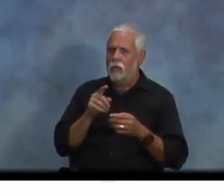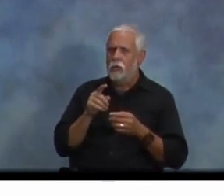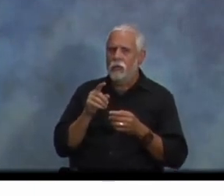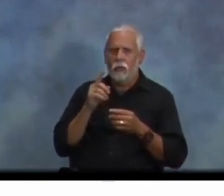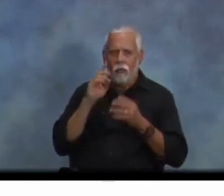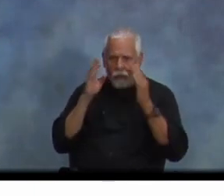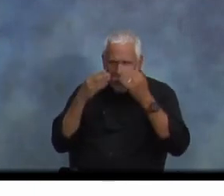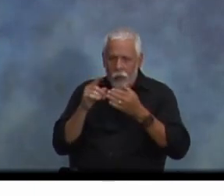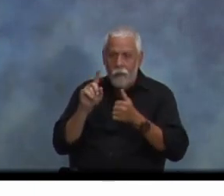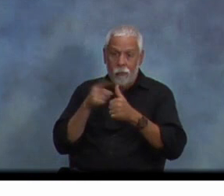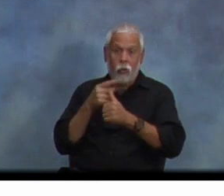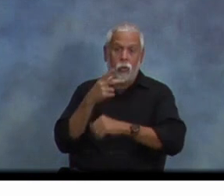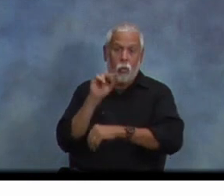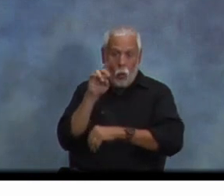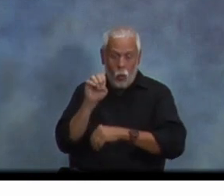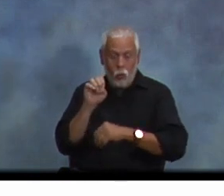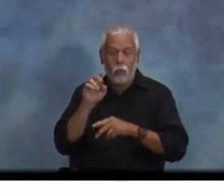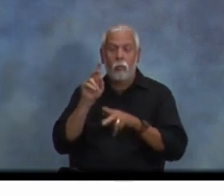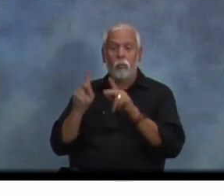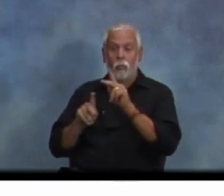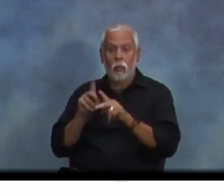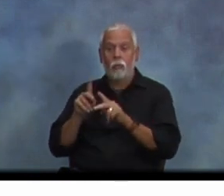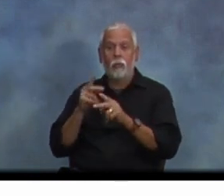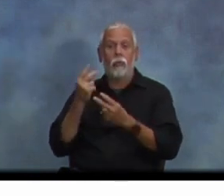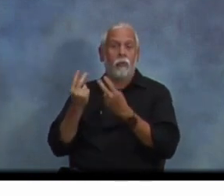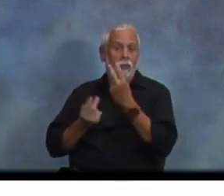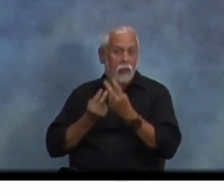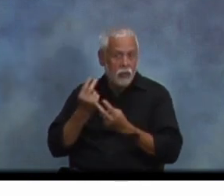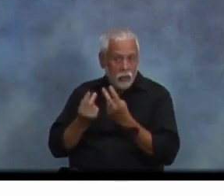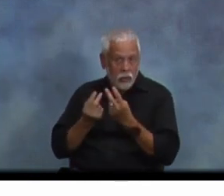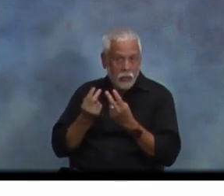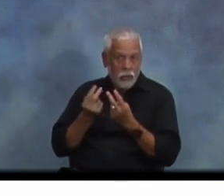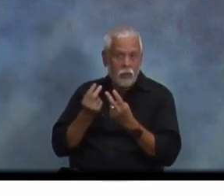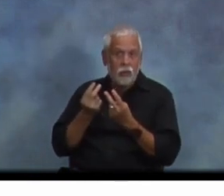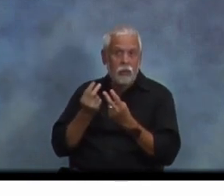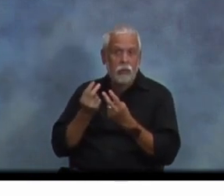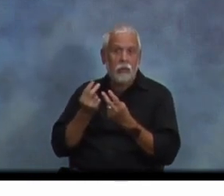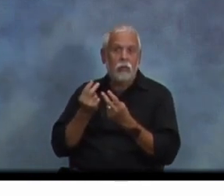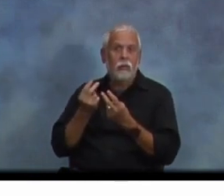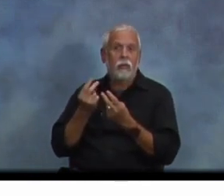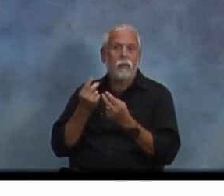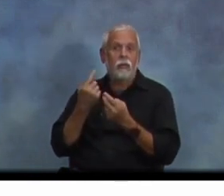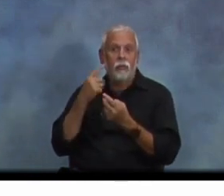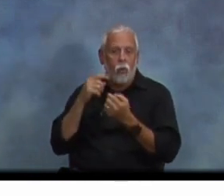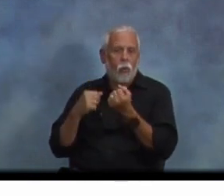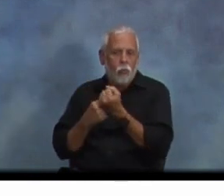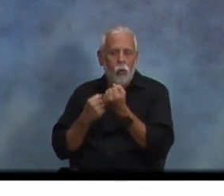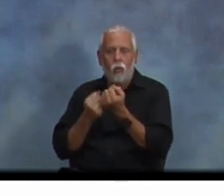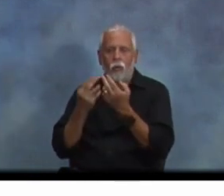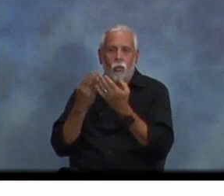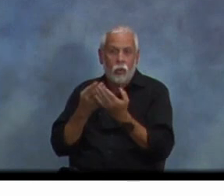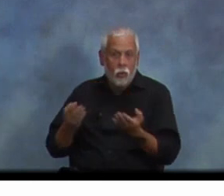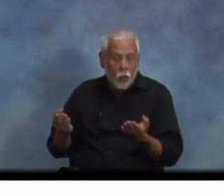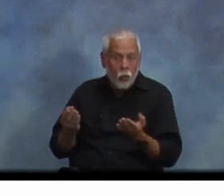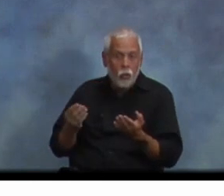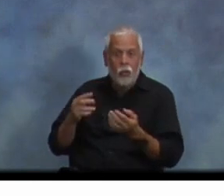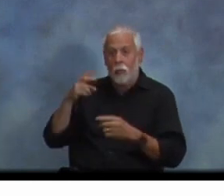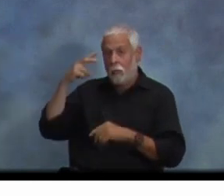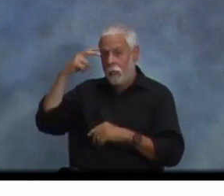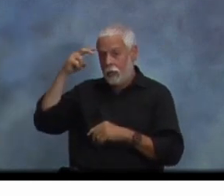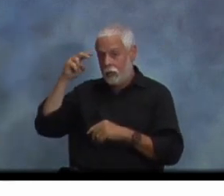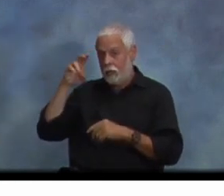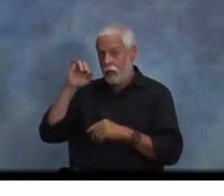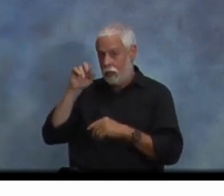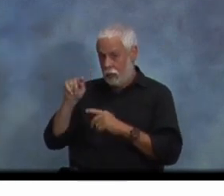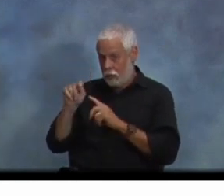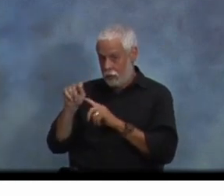a focus of first doses, so folks who were visiting for support and resources that the Mexican consulate